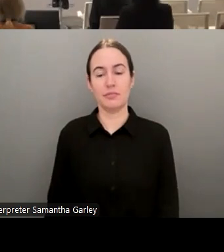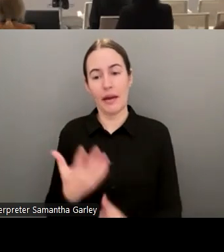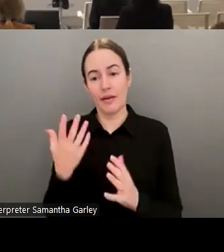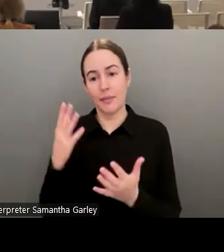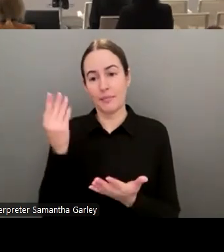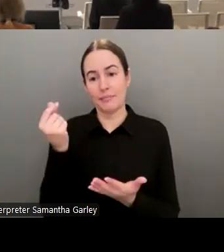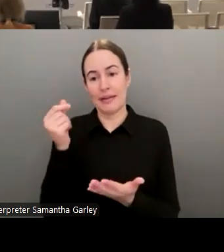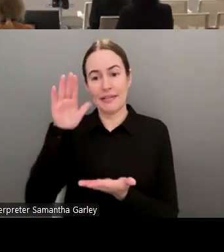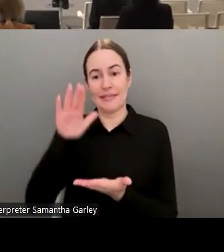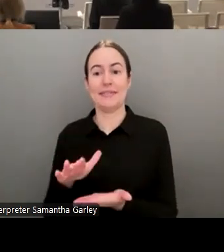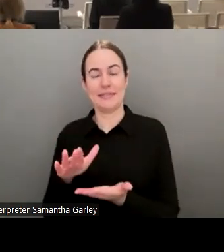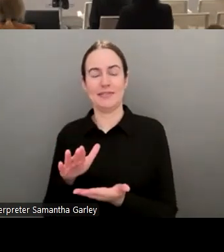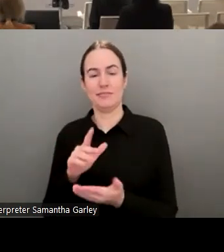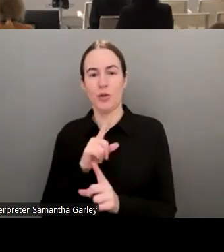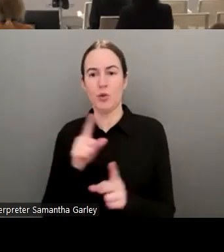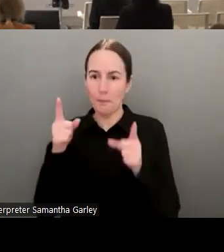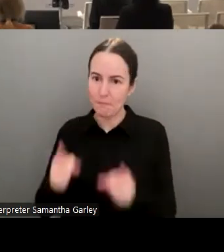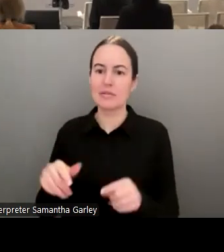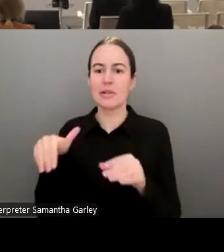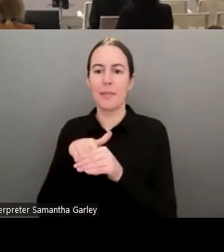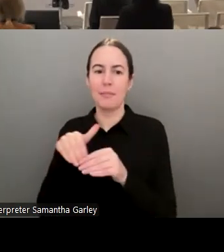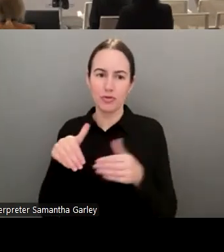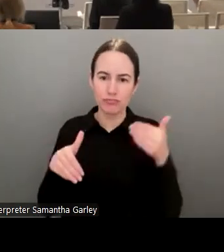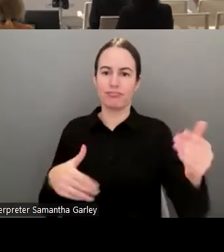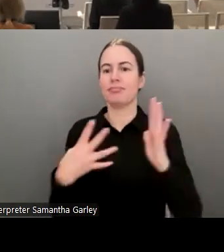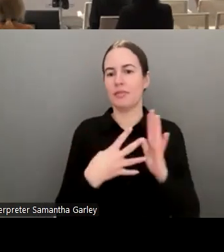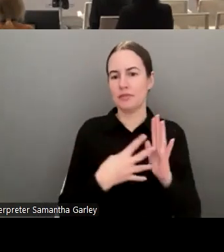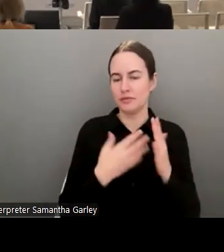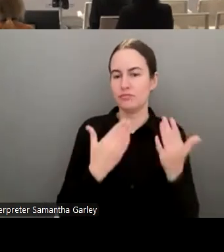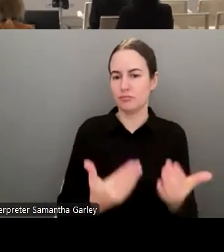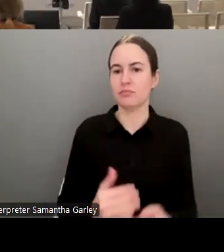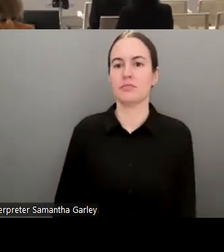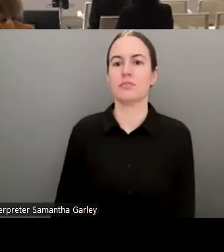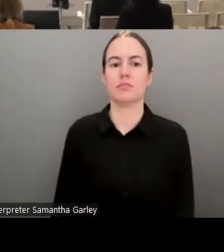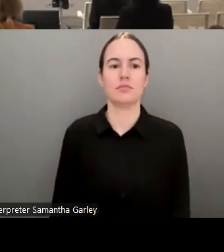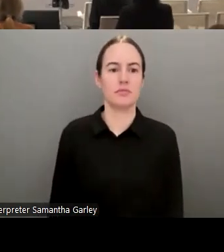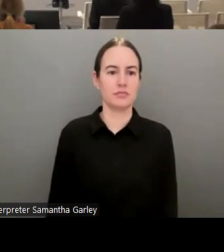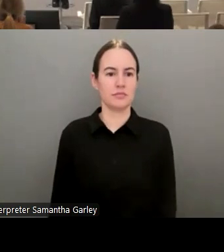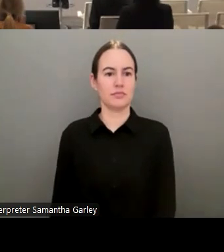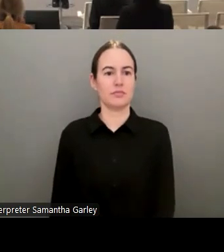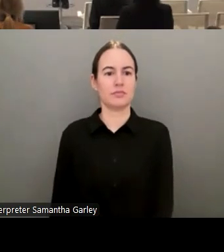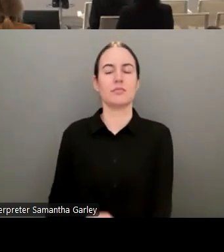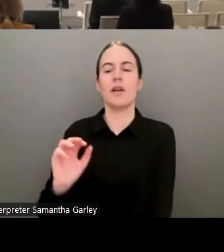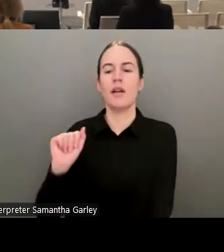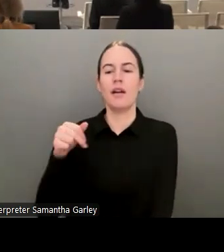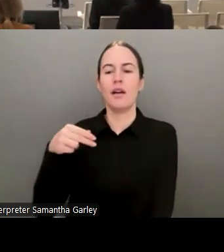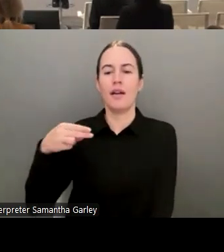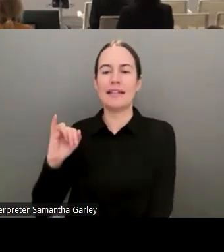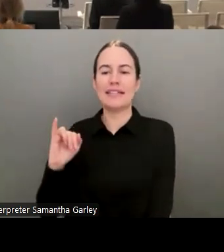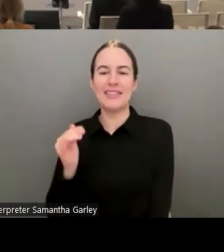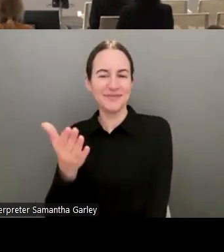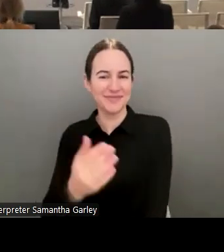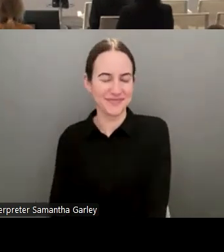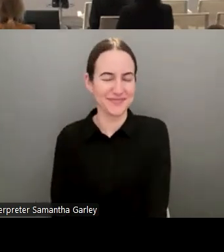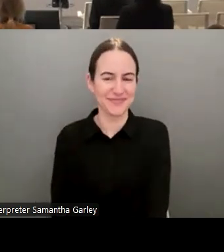don't require membership before getting certified. So Annika, what of the member benefits do you like most?